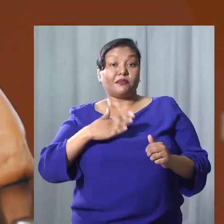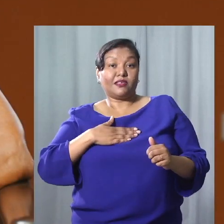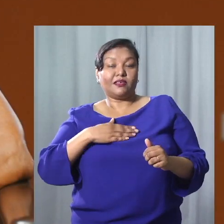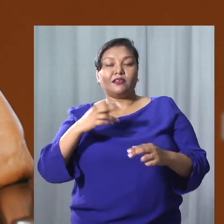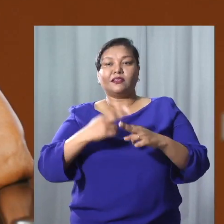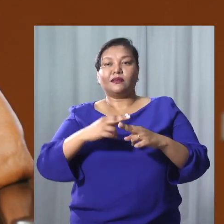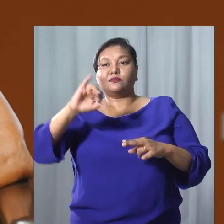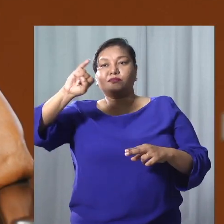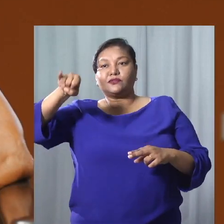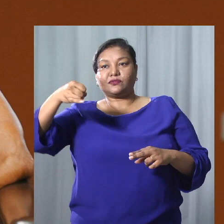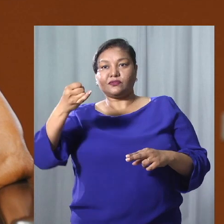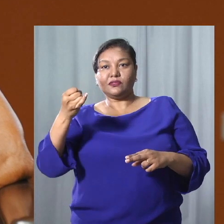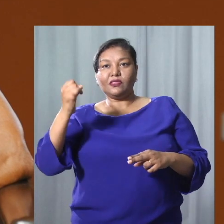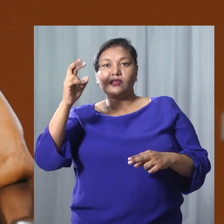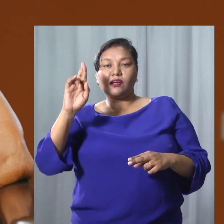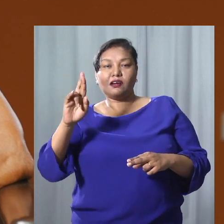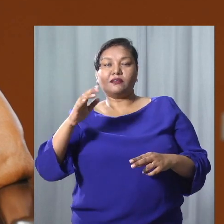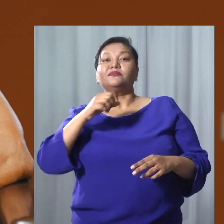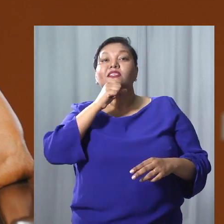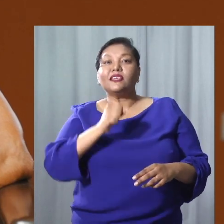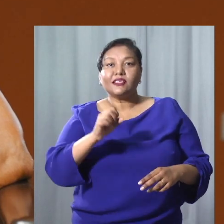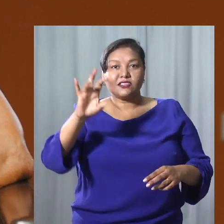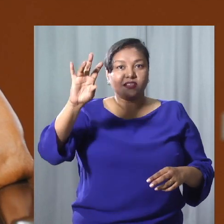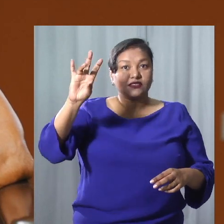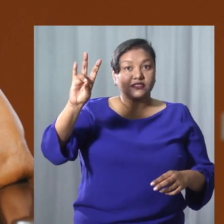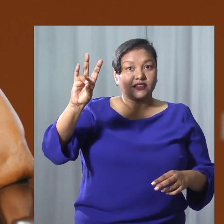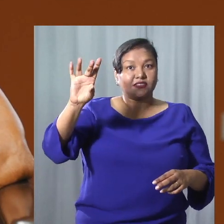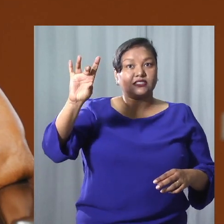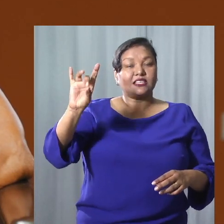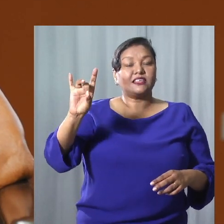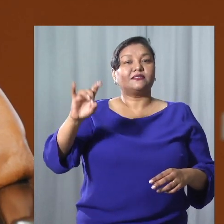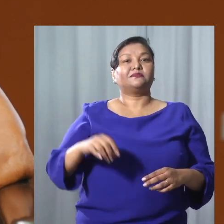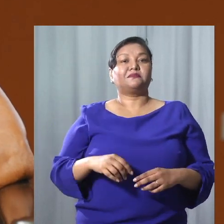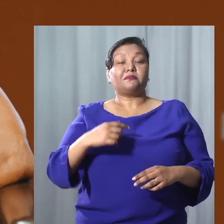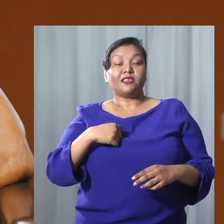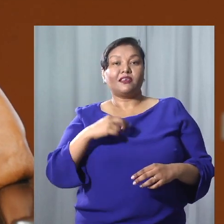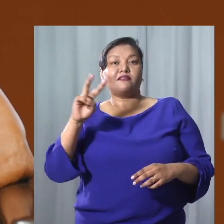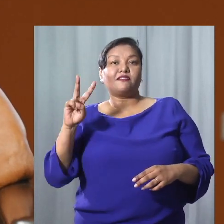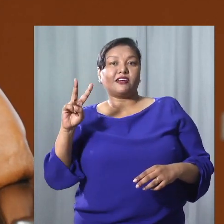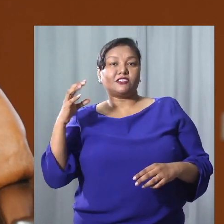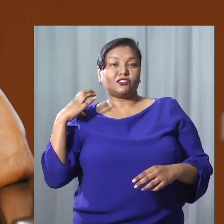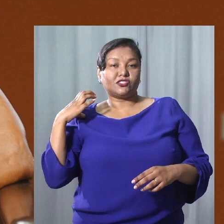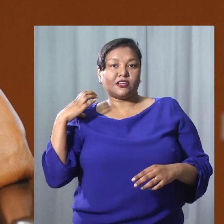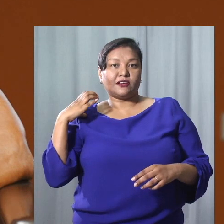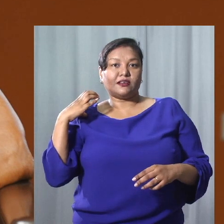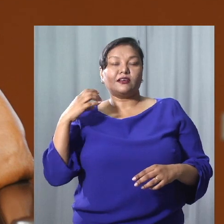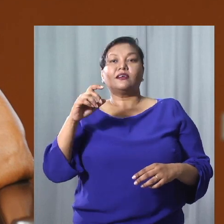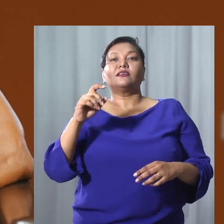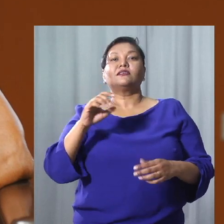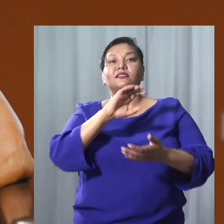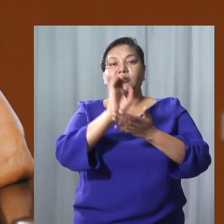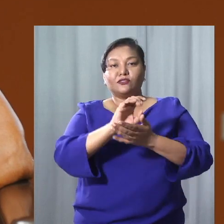Rollins. I am 78 years old. I am the Vice Chairman of the Central Zone